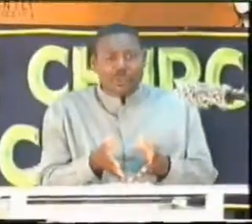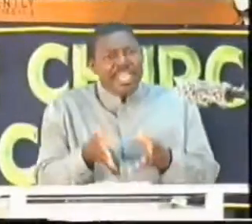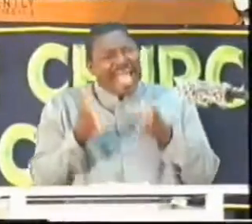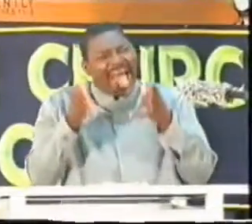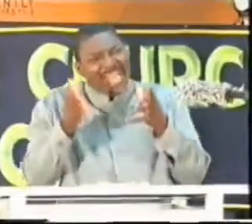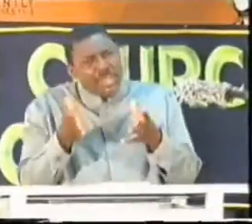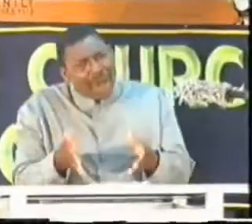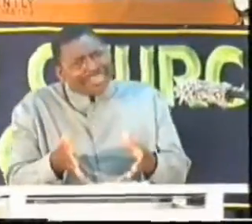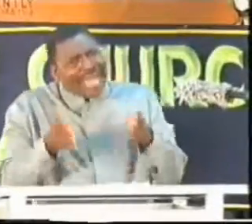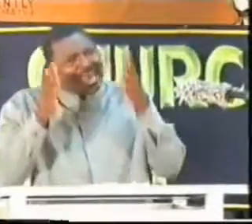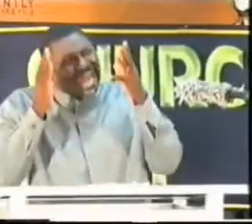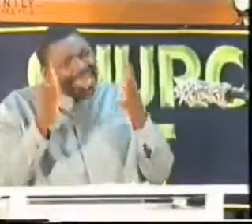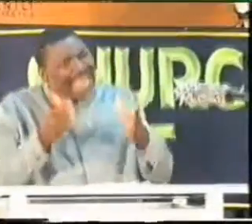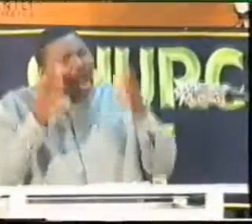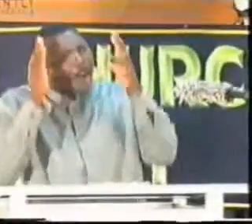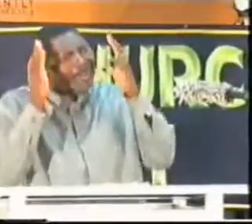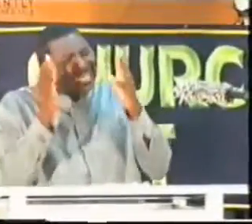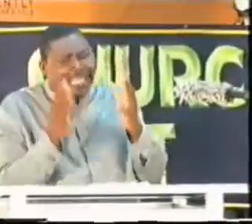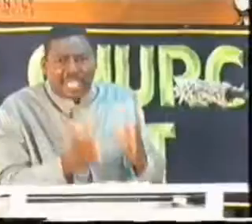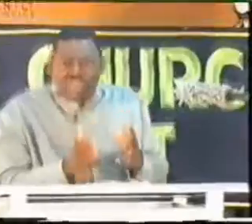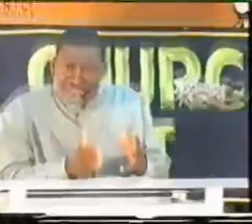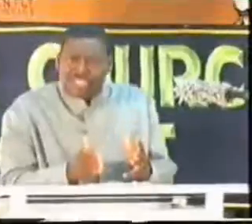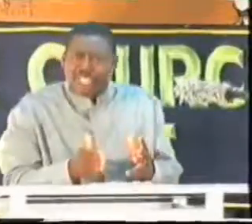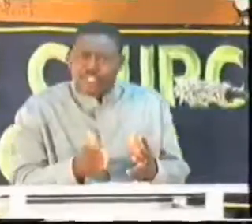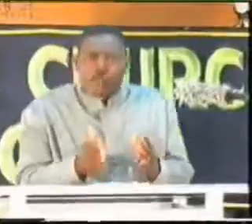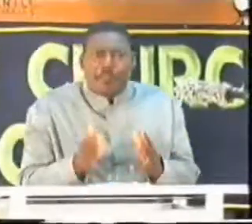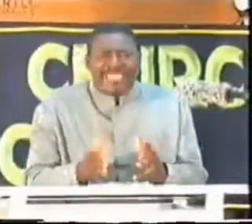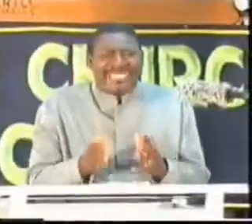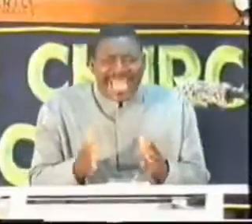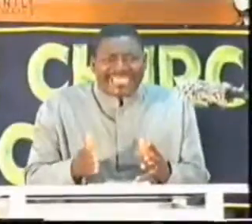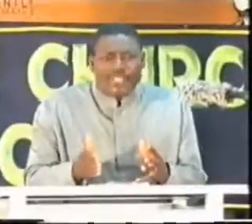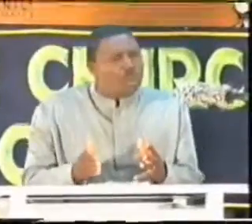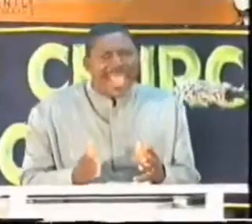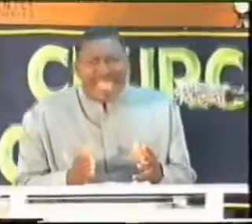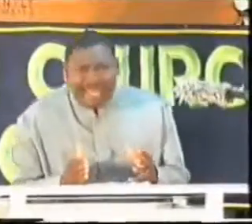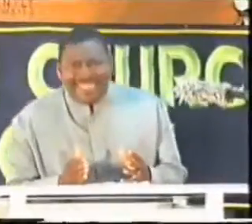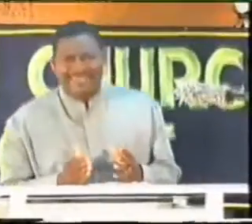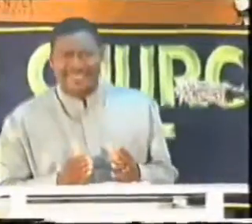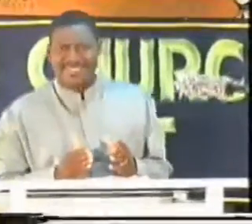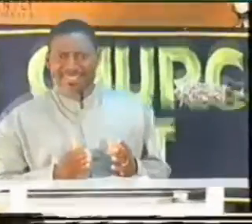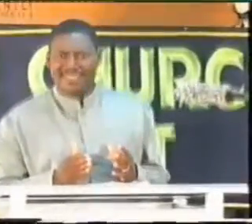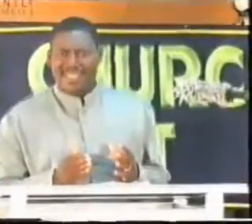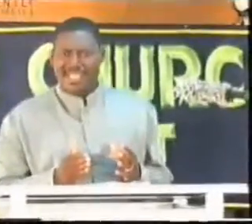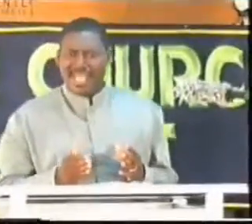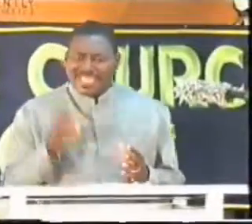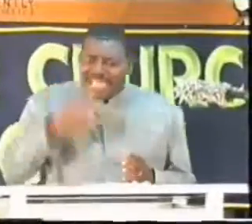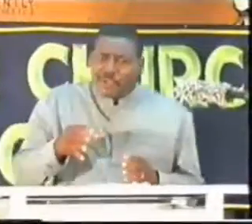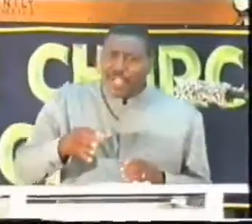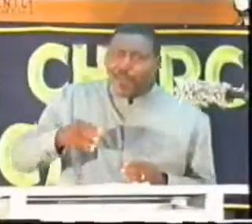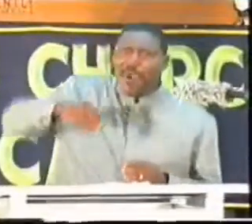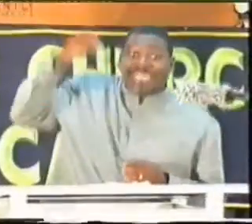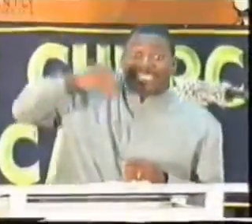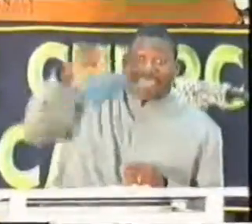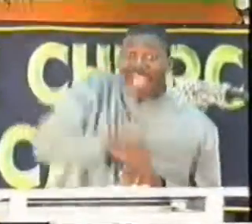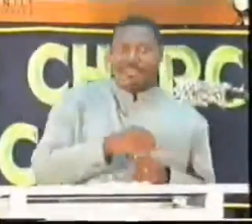bra yabeye Christians no, we are not under any obligation to pay tithe to